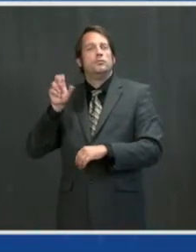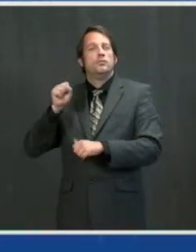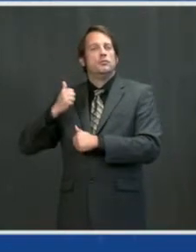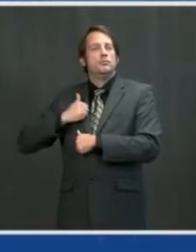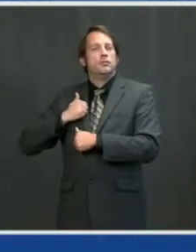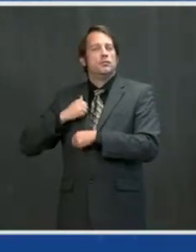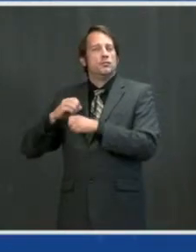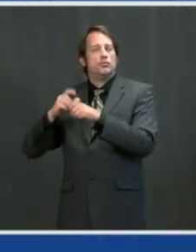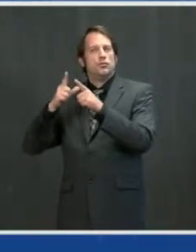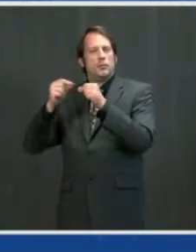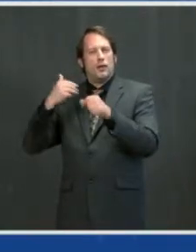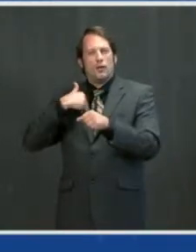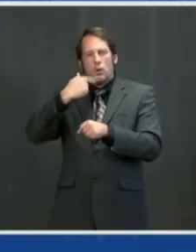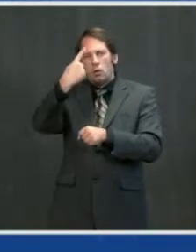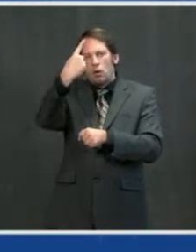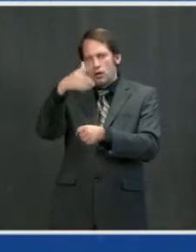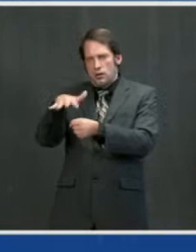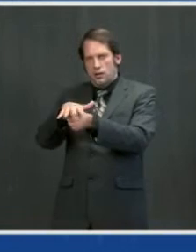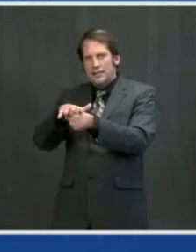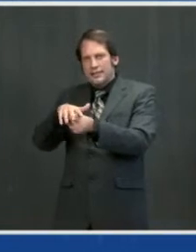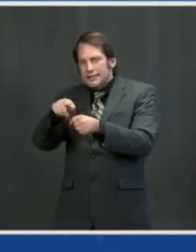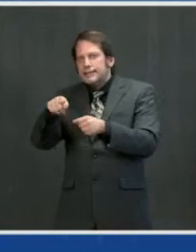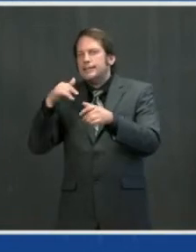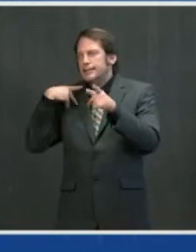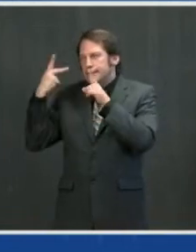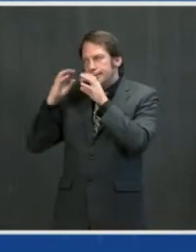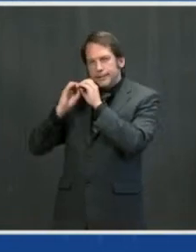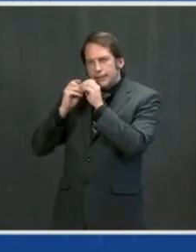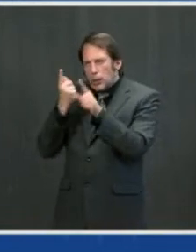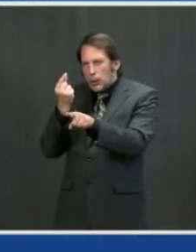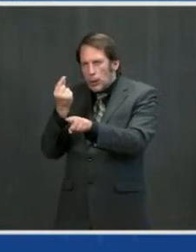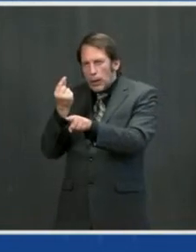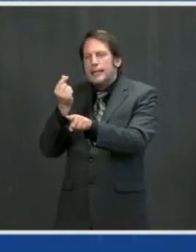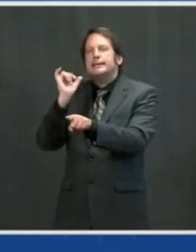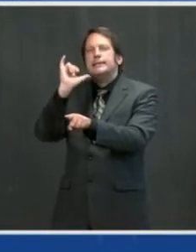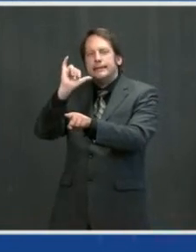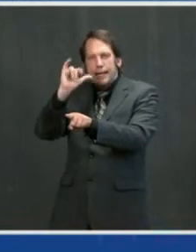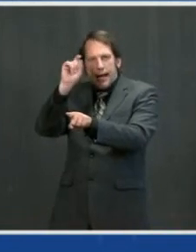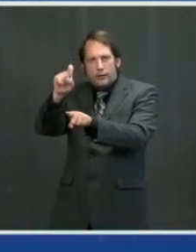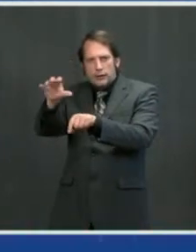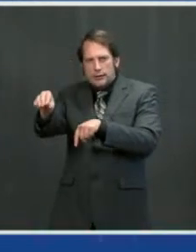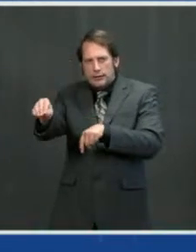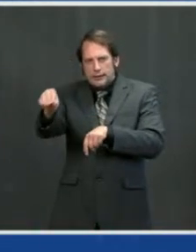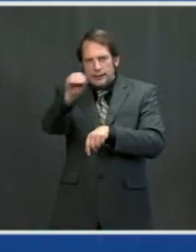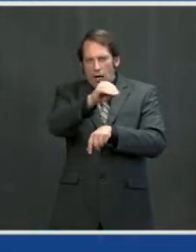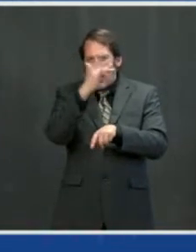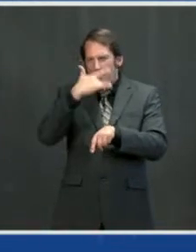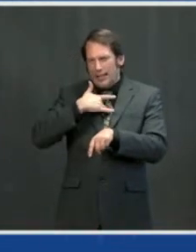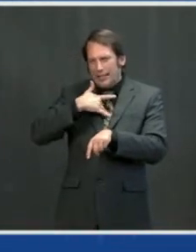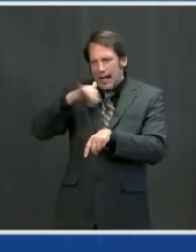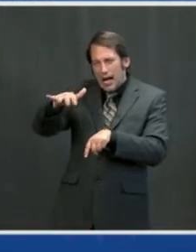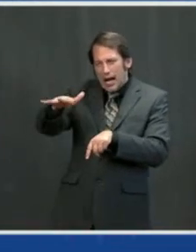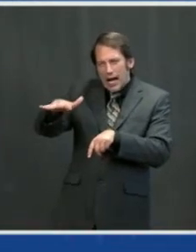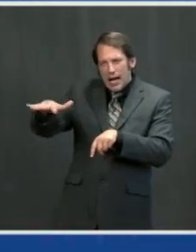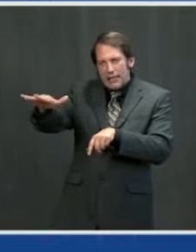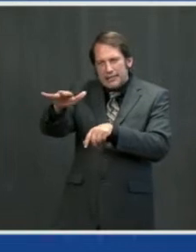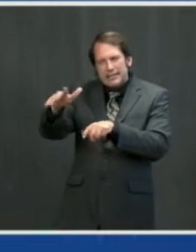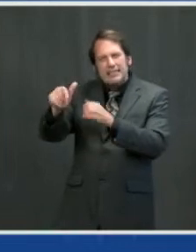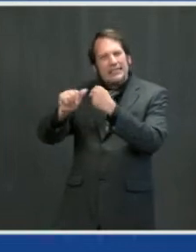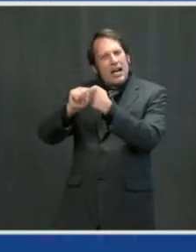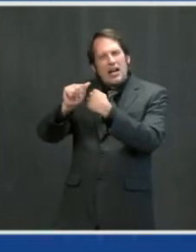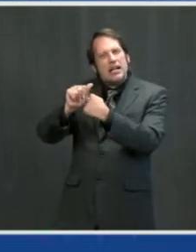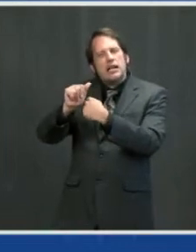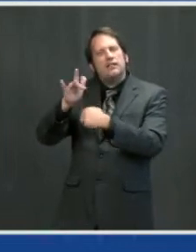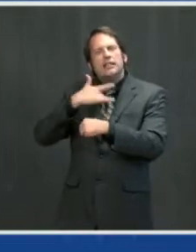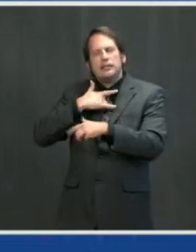to avoid its permanent use. In responding to the unprecedented crisis faced by the